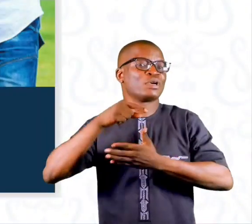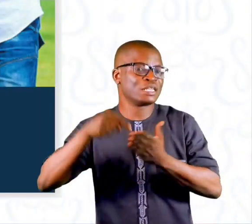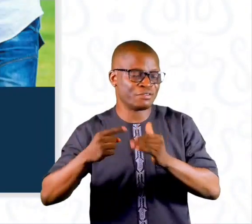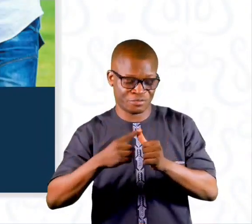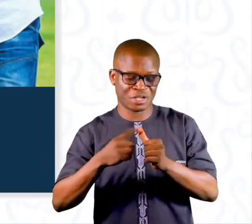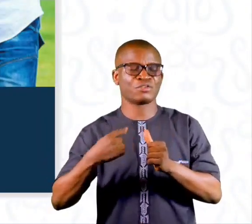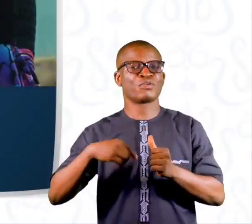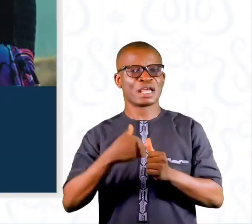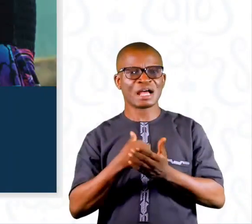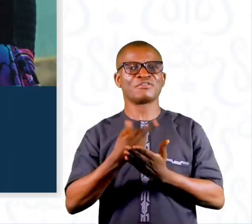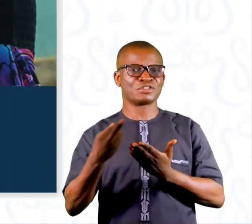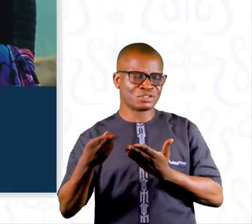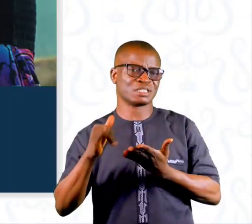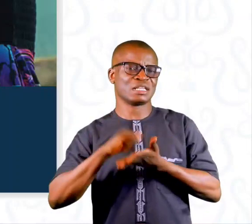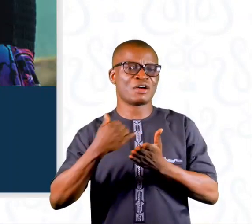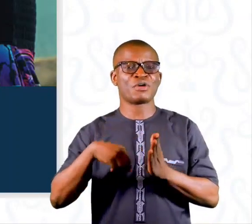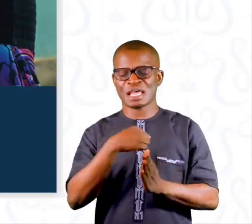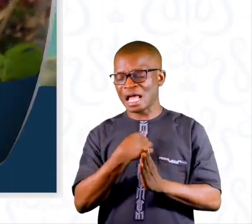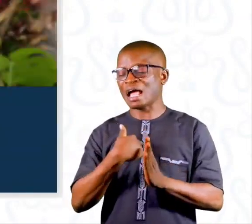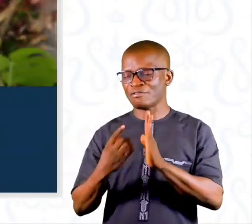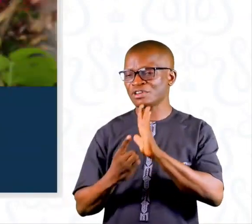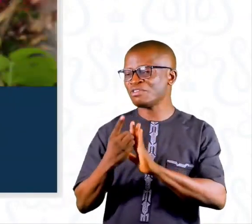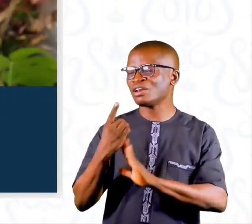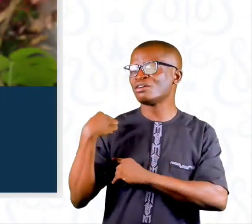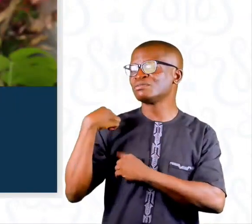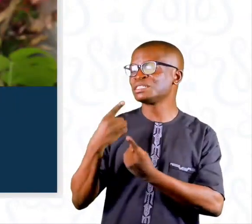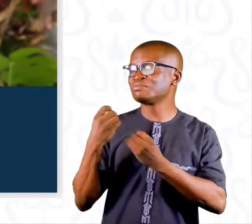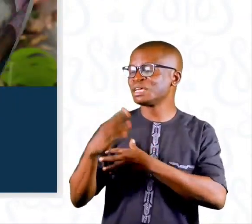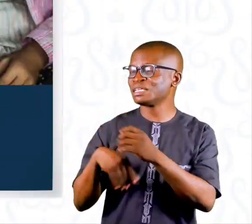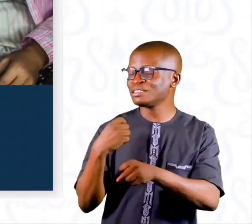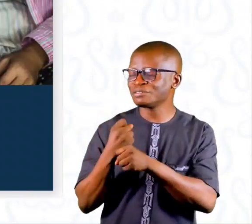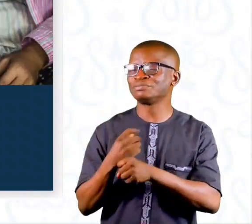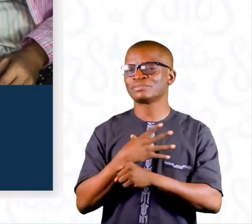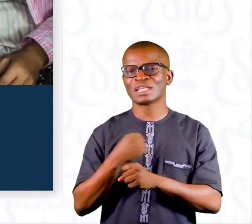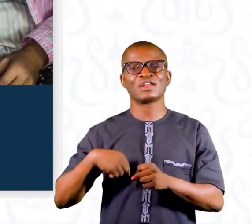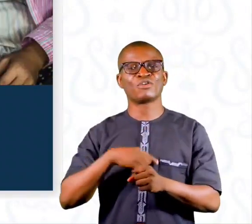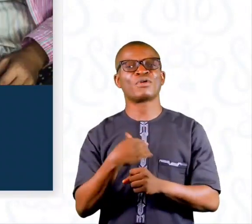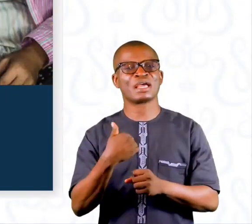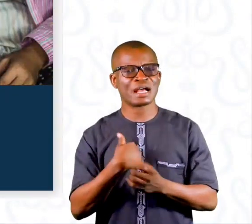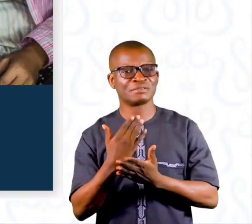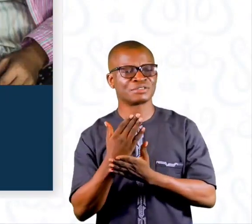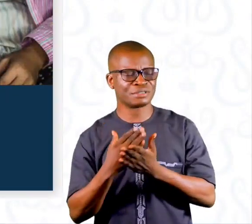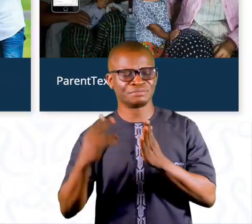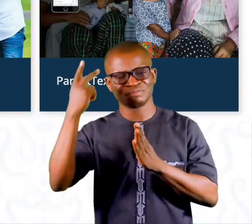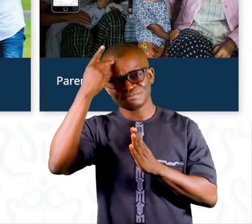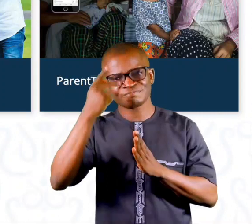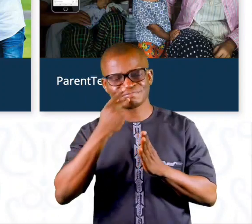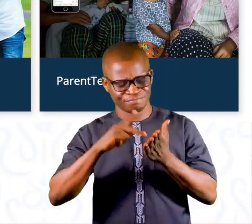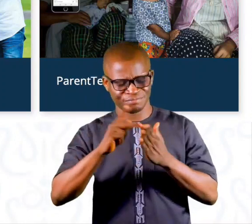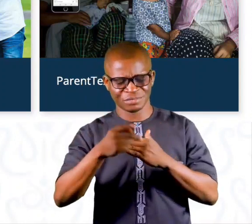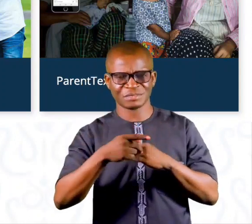First of all, we have parenting resources that we have been developing over the years, and so we have a suite of parenting programs